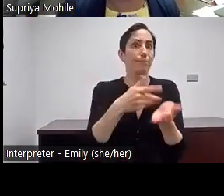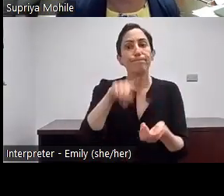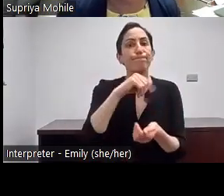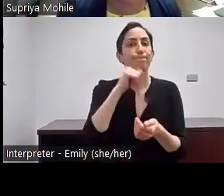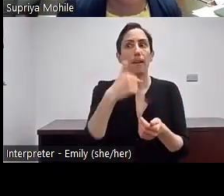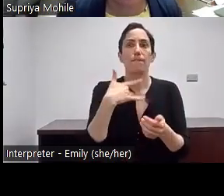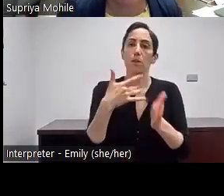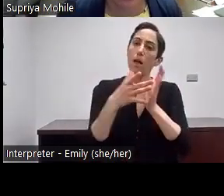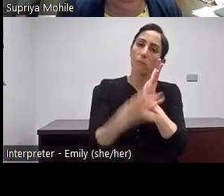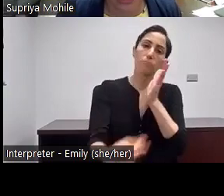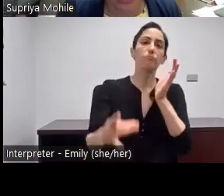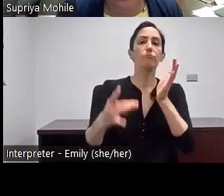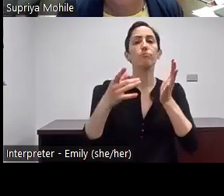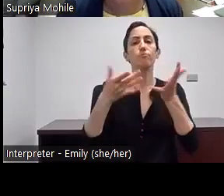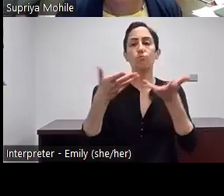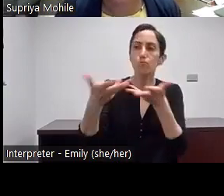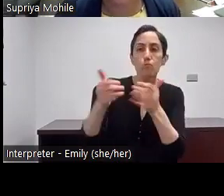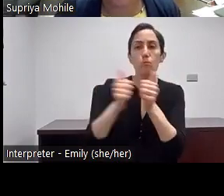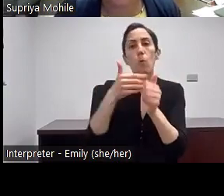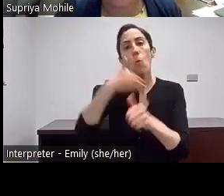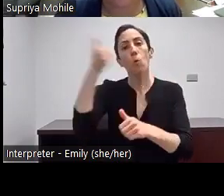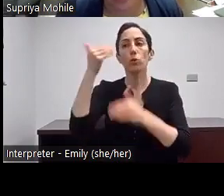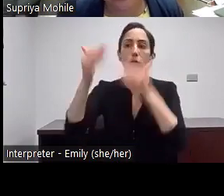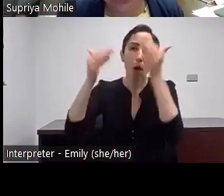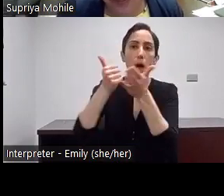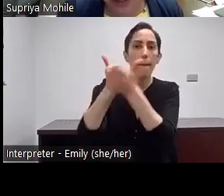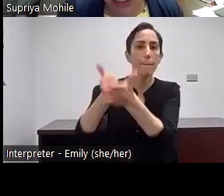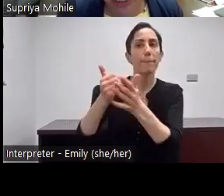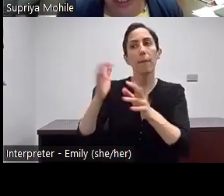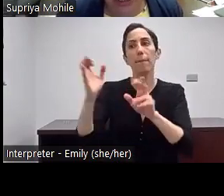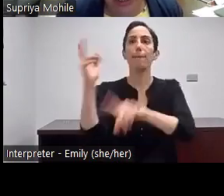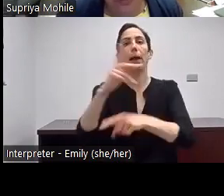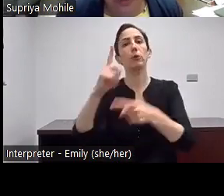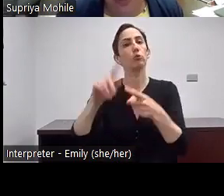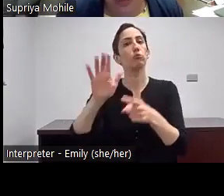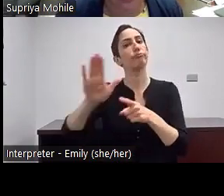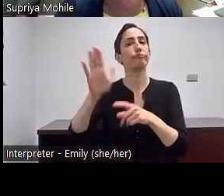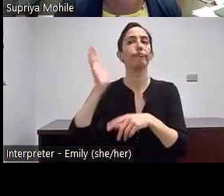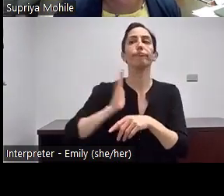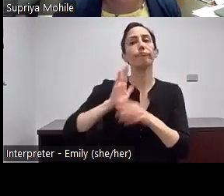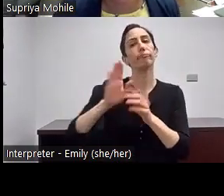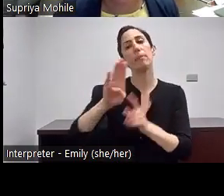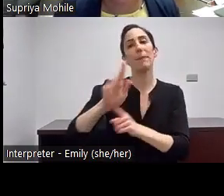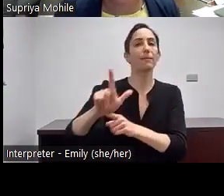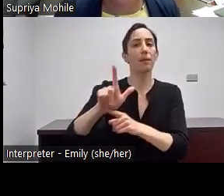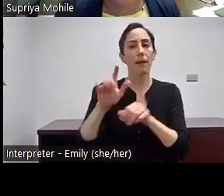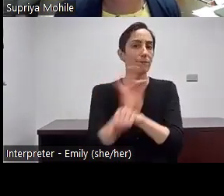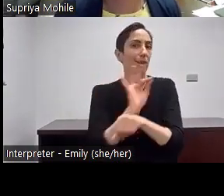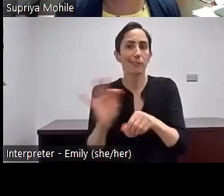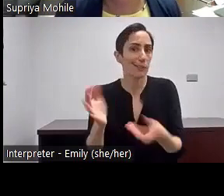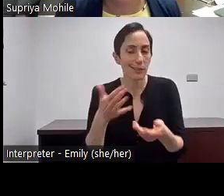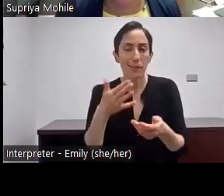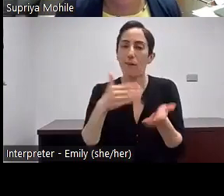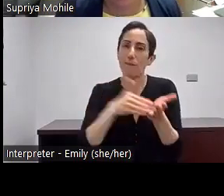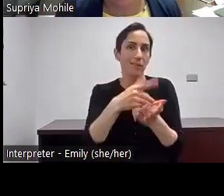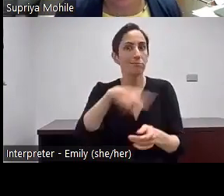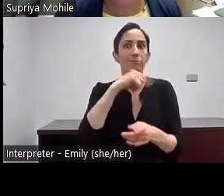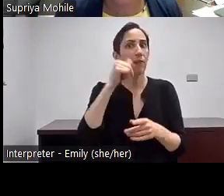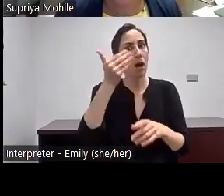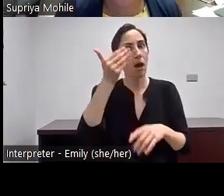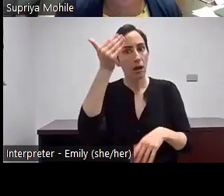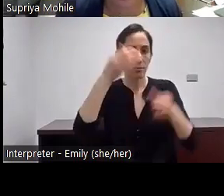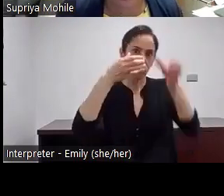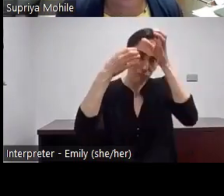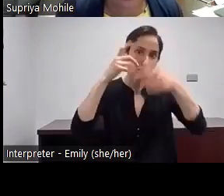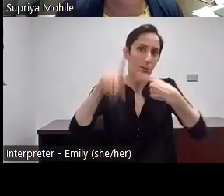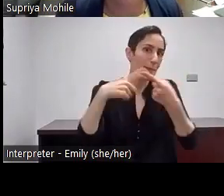adults return to baseline function. They don't always have knowledge about geriatric assessment. And so one of the reasons I come to present to